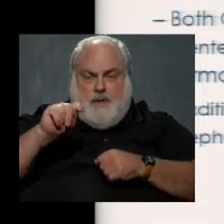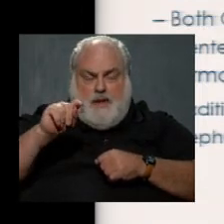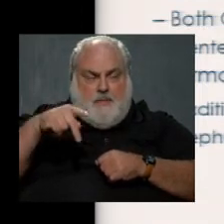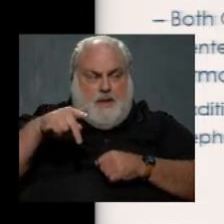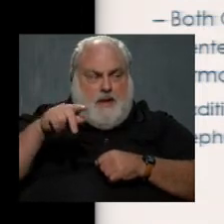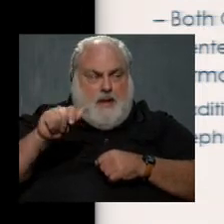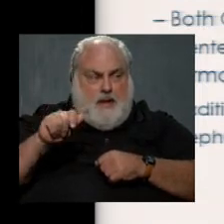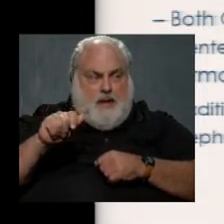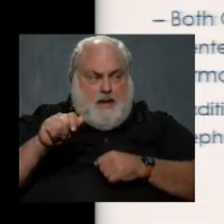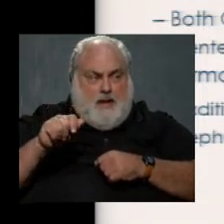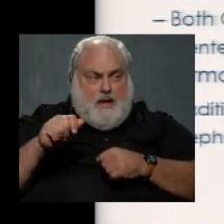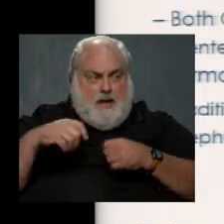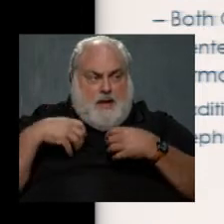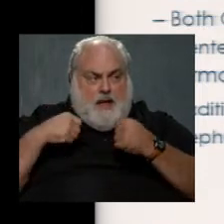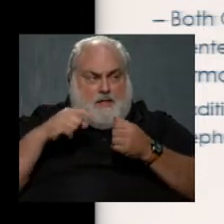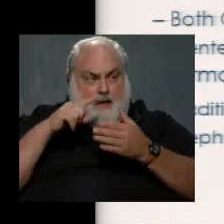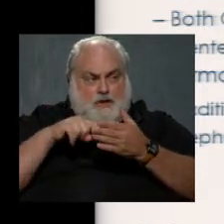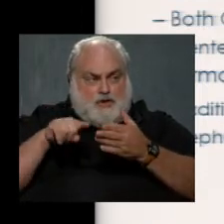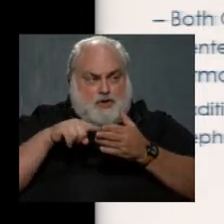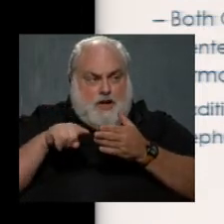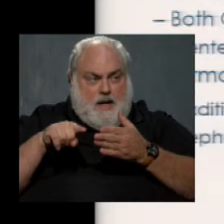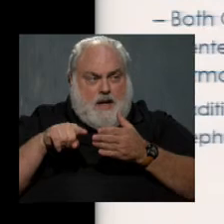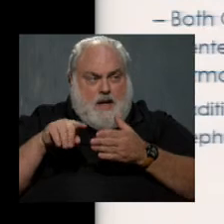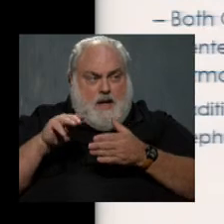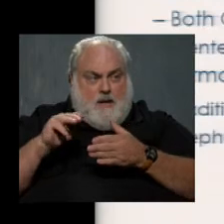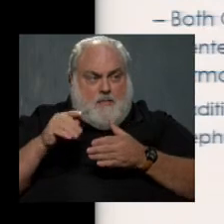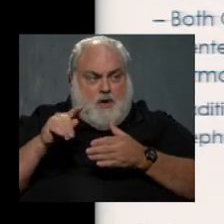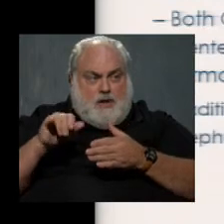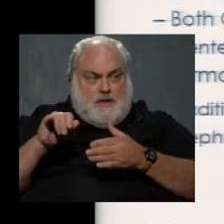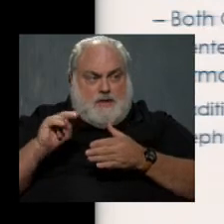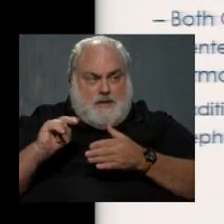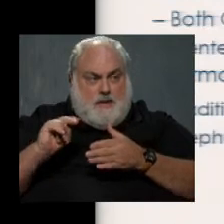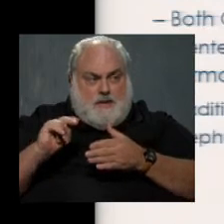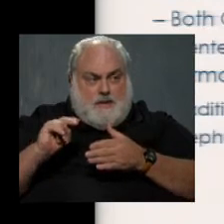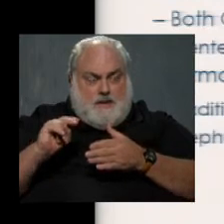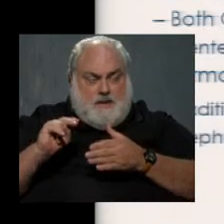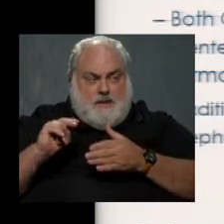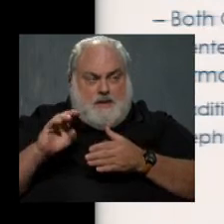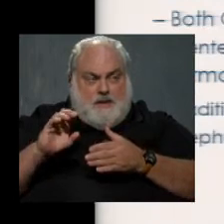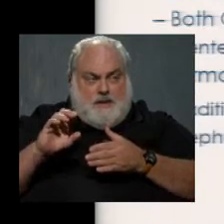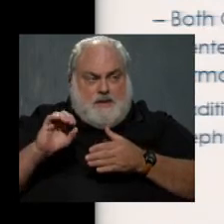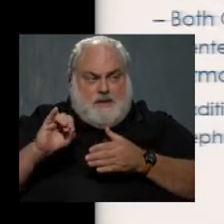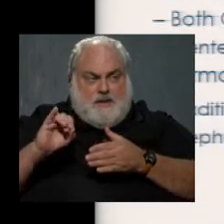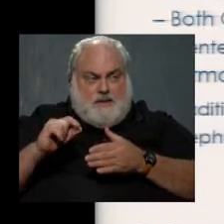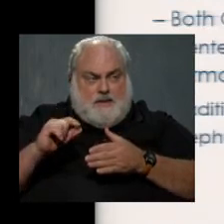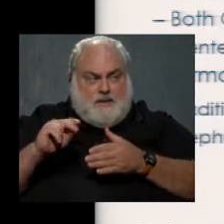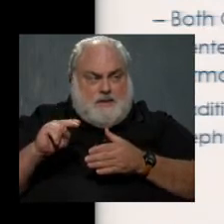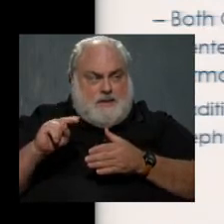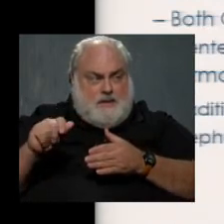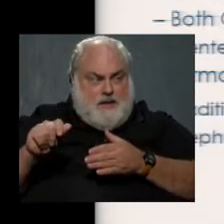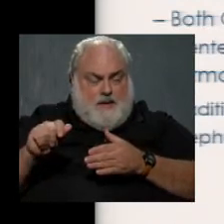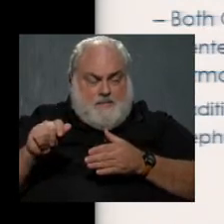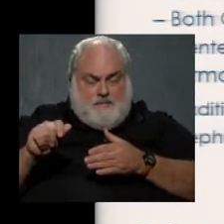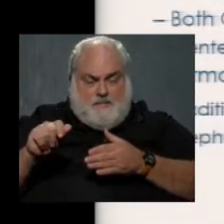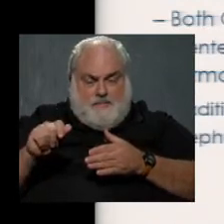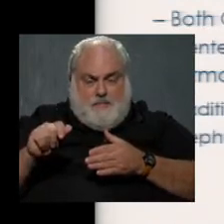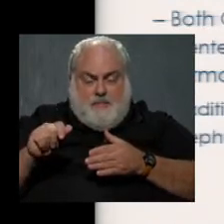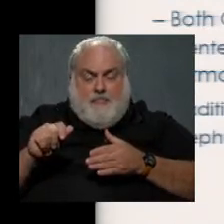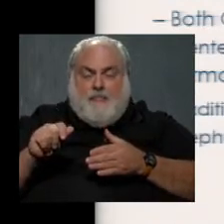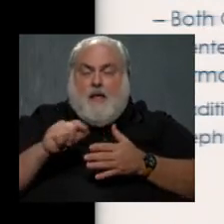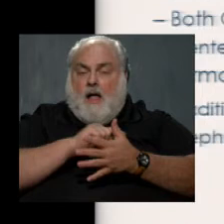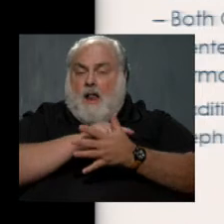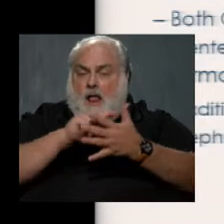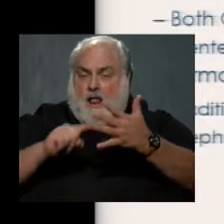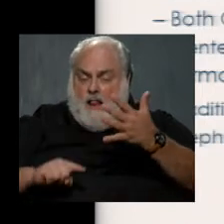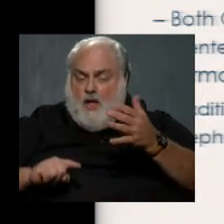responses are due Friday, and we will begin our analysis next week. Now, there are multiple network options that are available to the